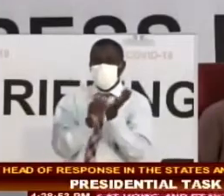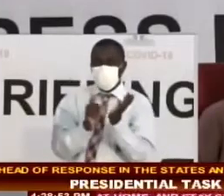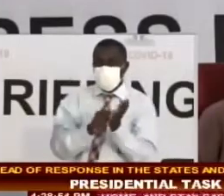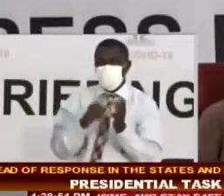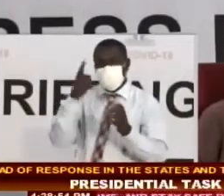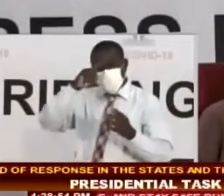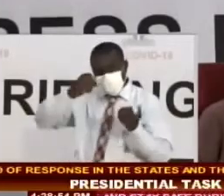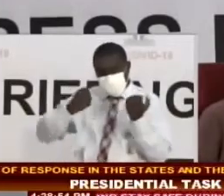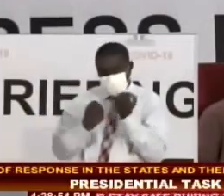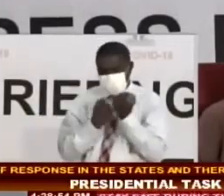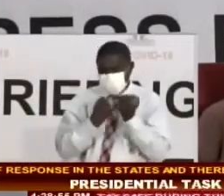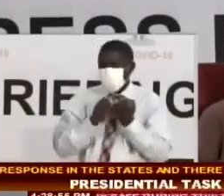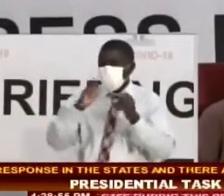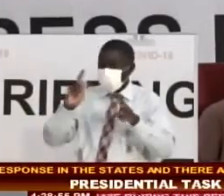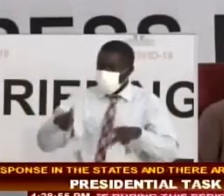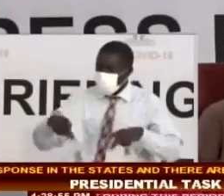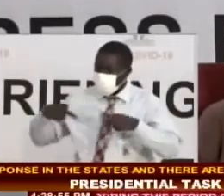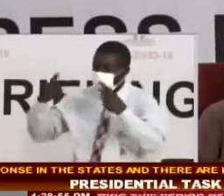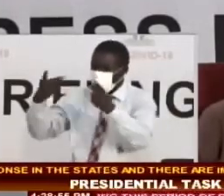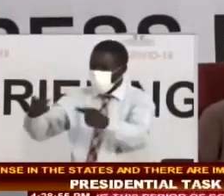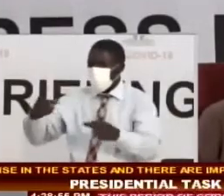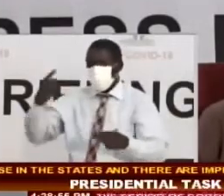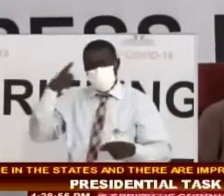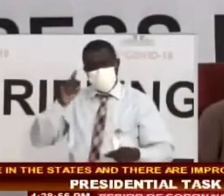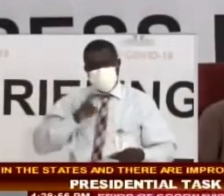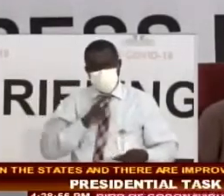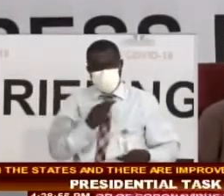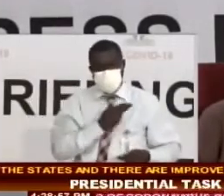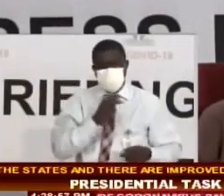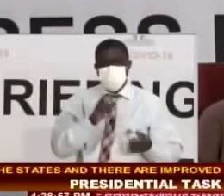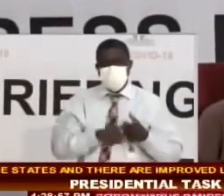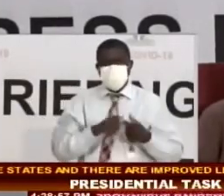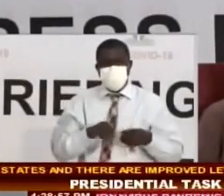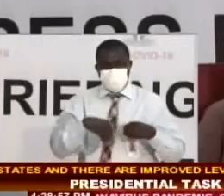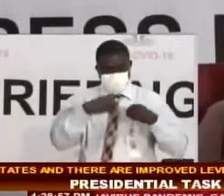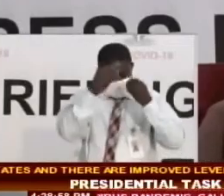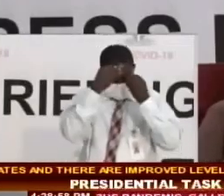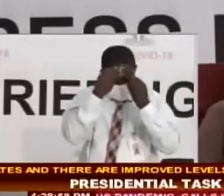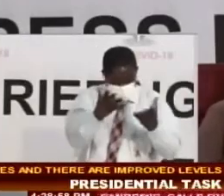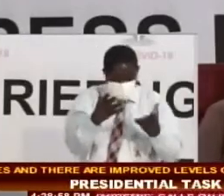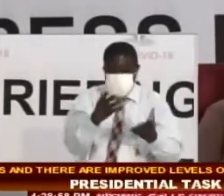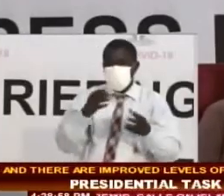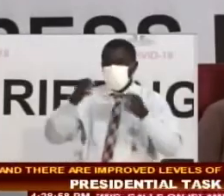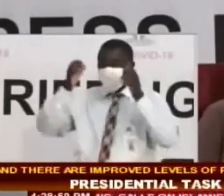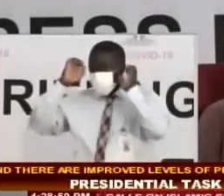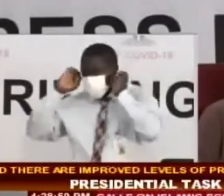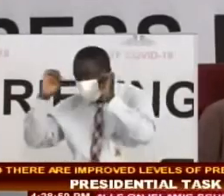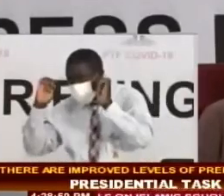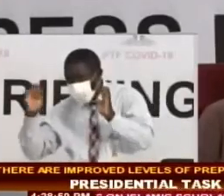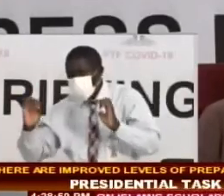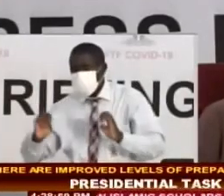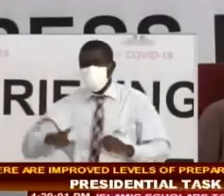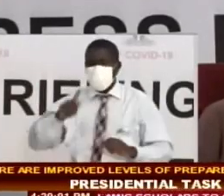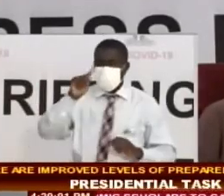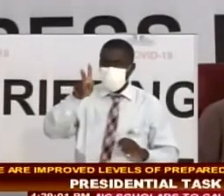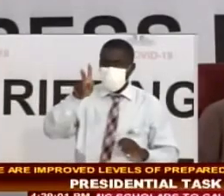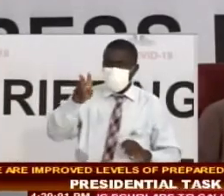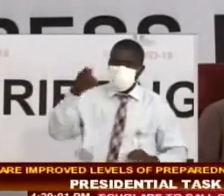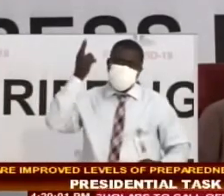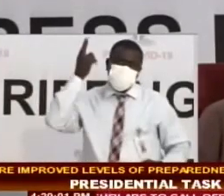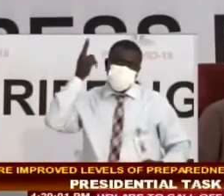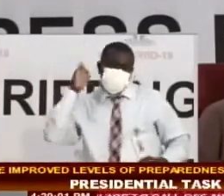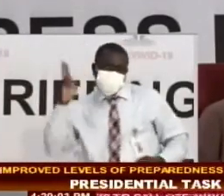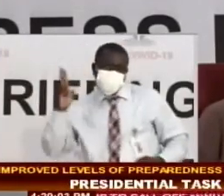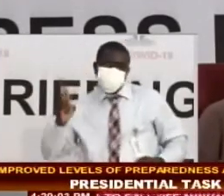have been providing in terms of information and education materials on TV, radio, jingles,